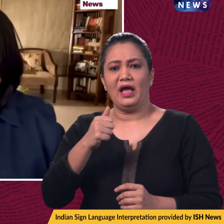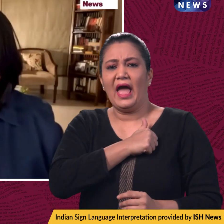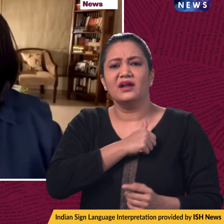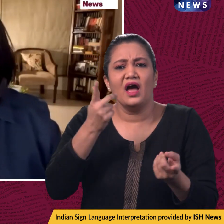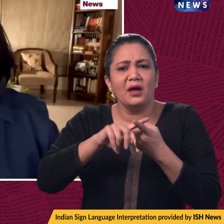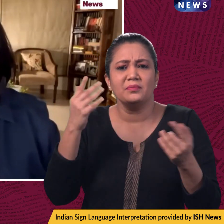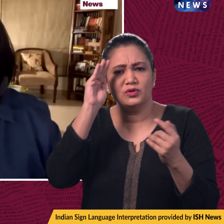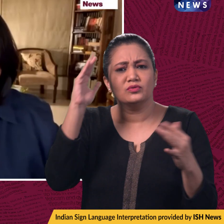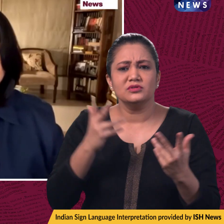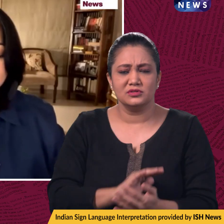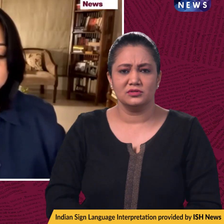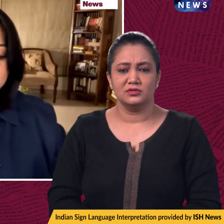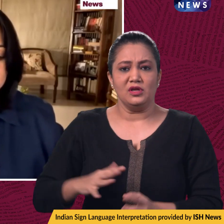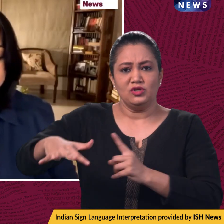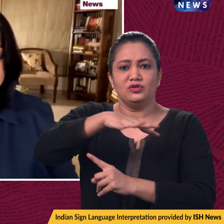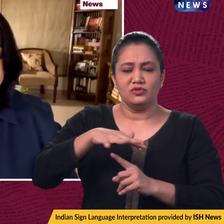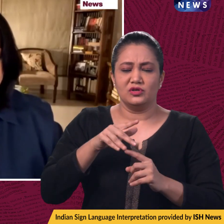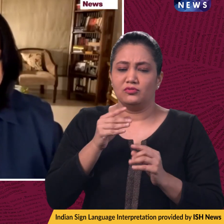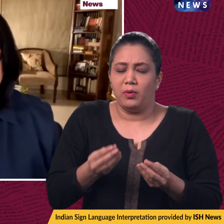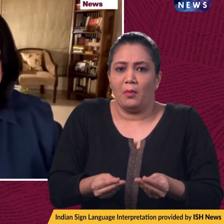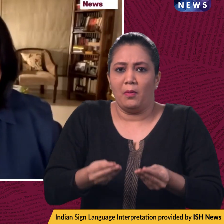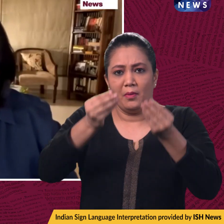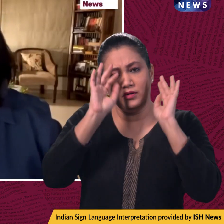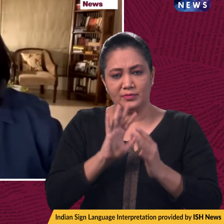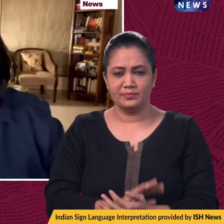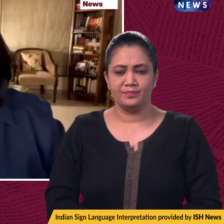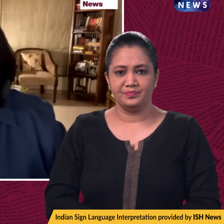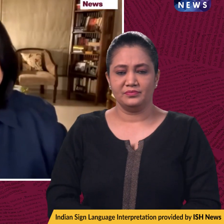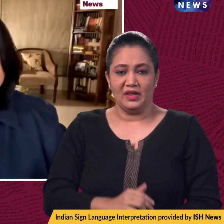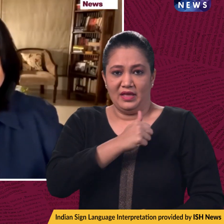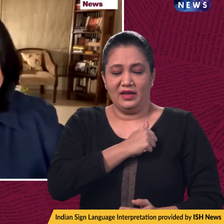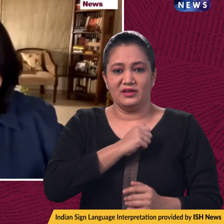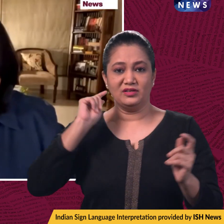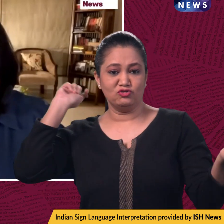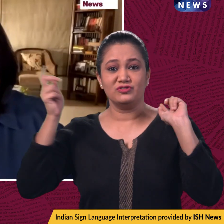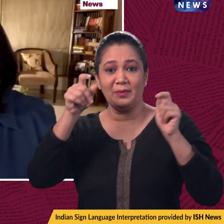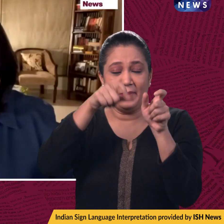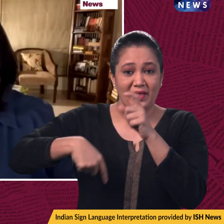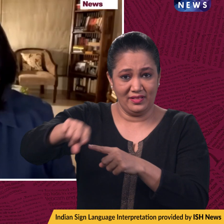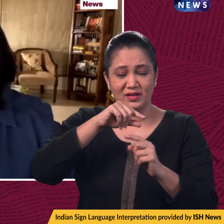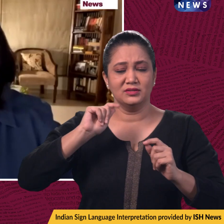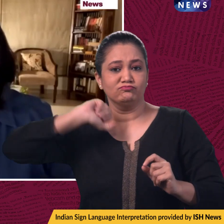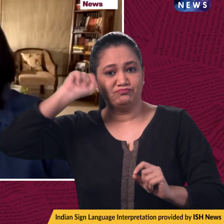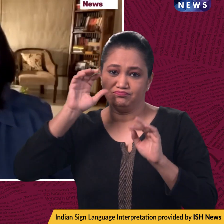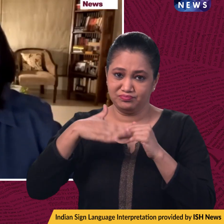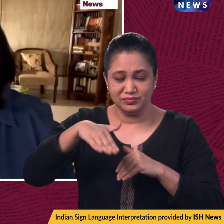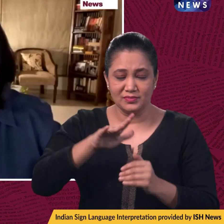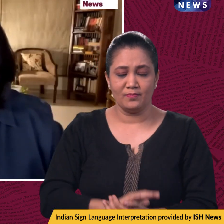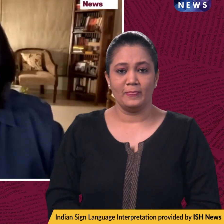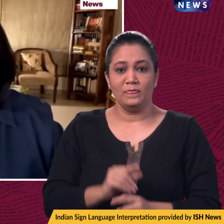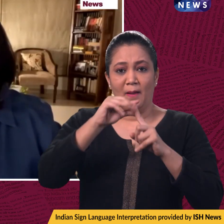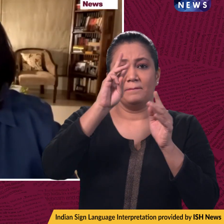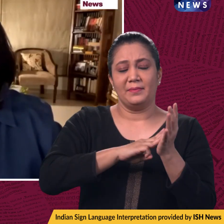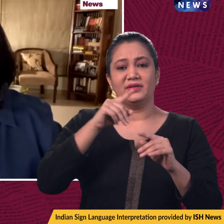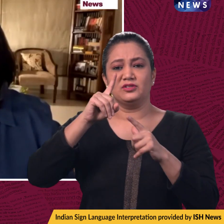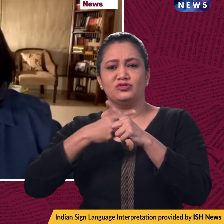in Canada, which seems to be a situation that is bubbling over. The Canadian truckers' protest right now. We had Prime